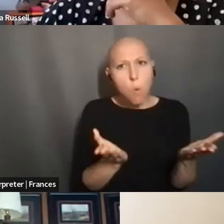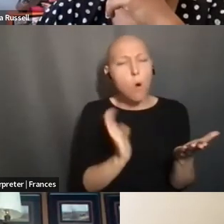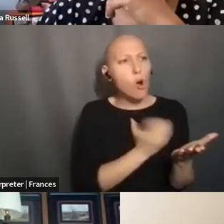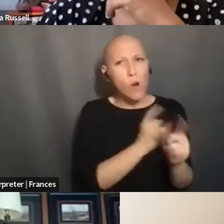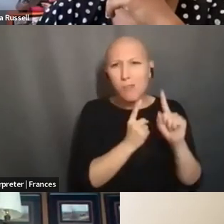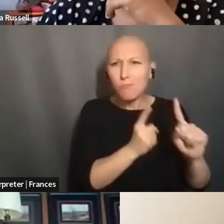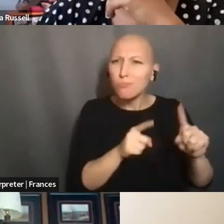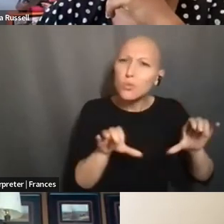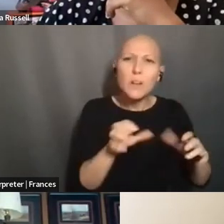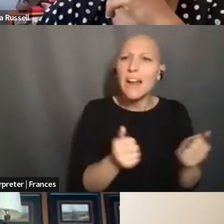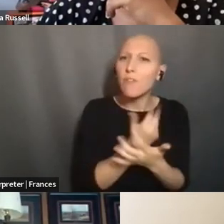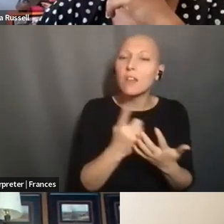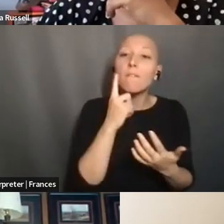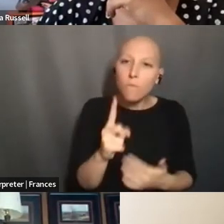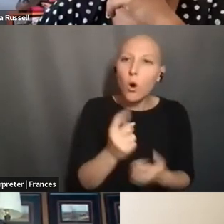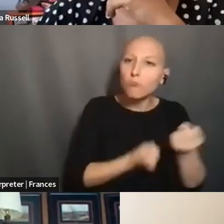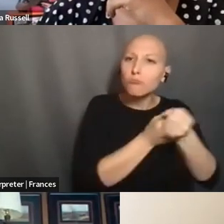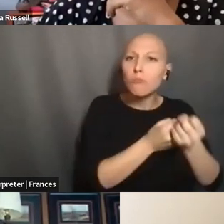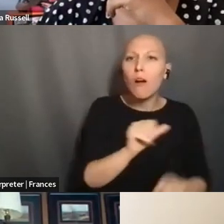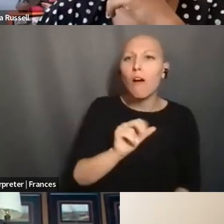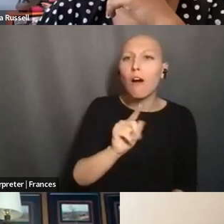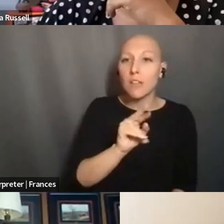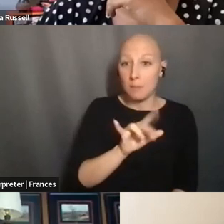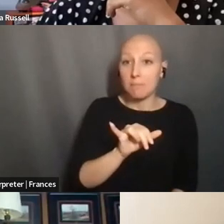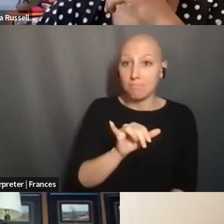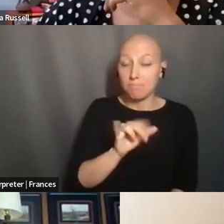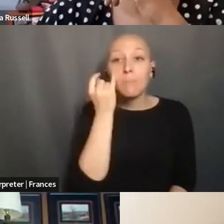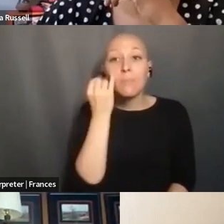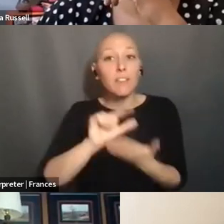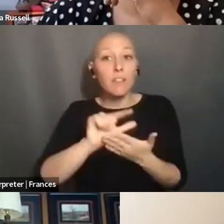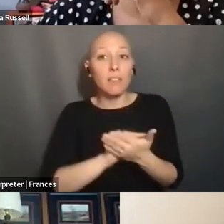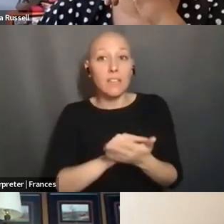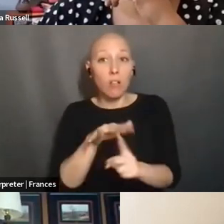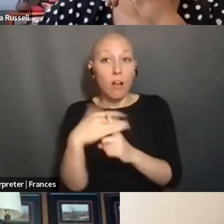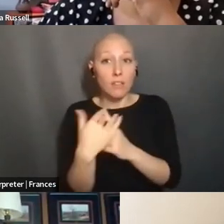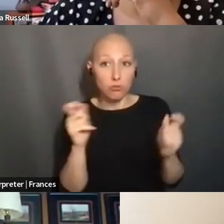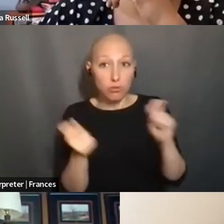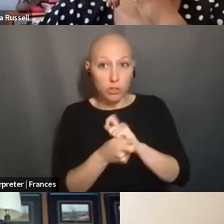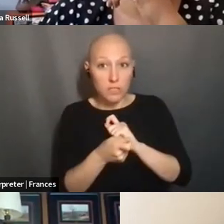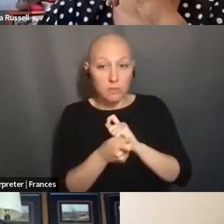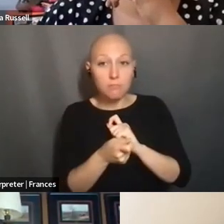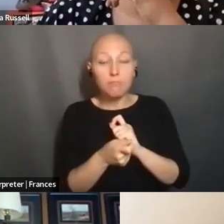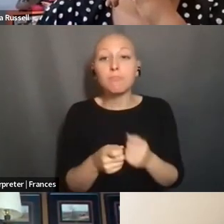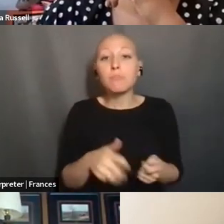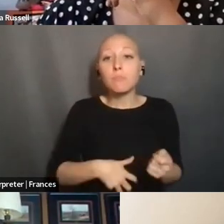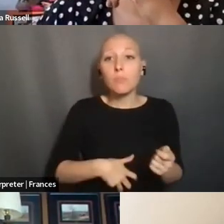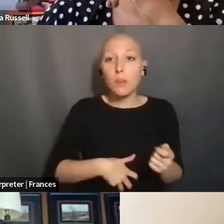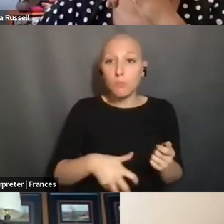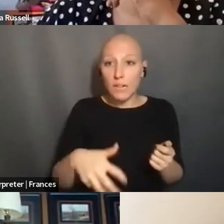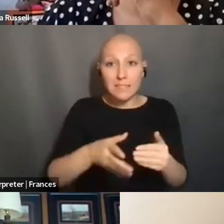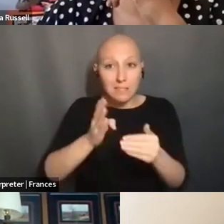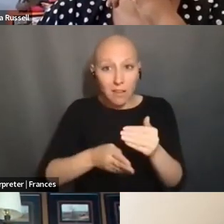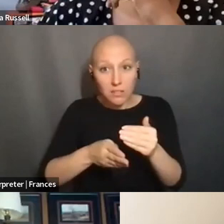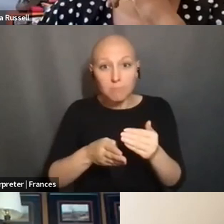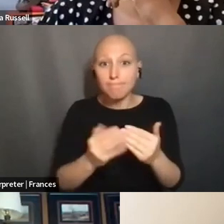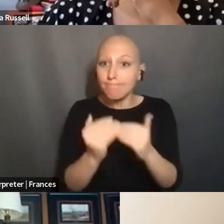if the legal context changes and pregnancy termination becomes so limited that genetic counseling happens